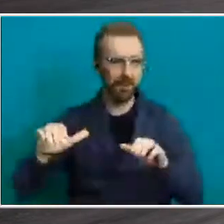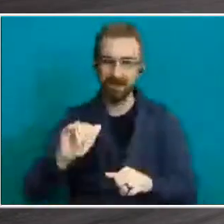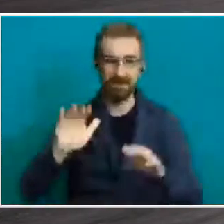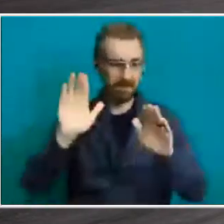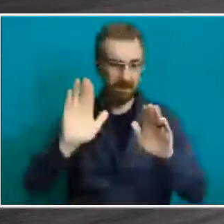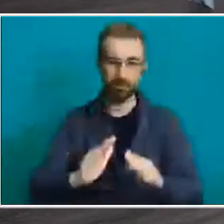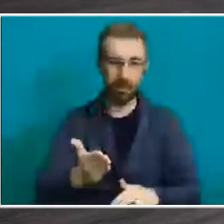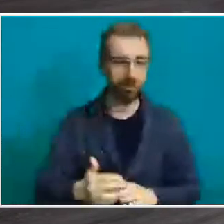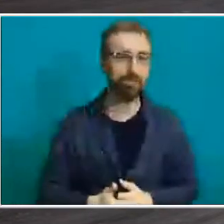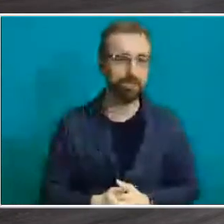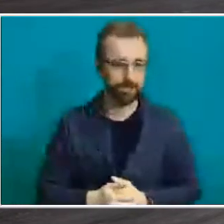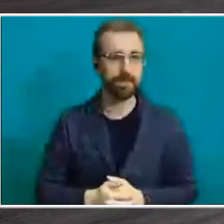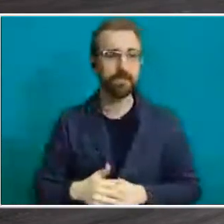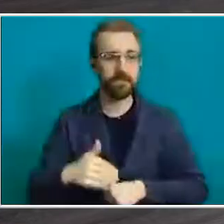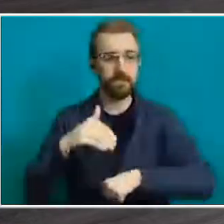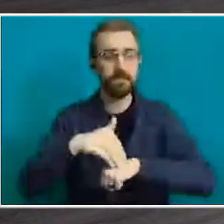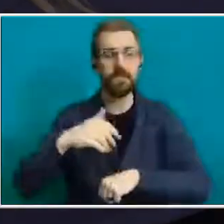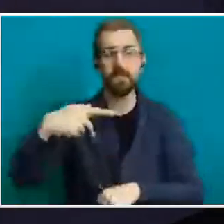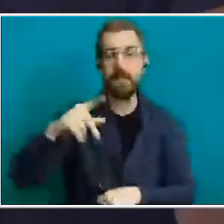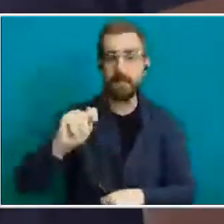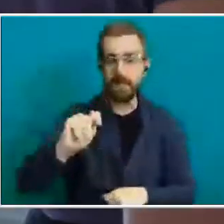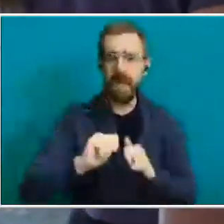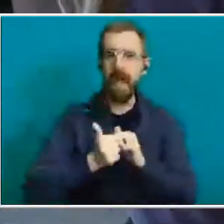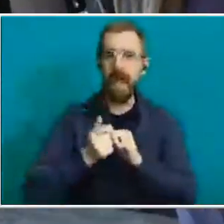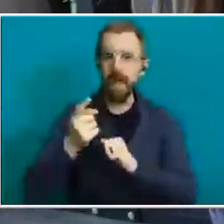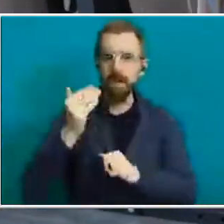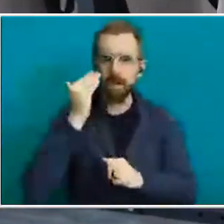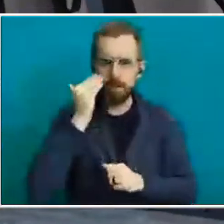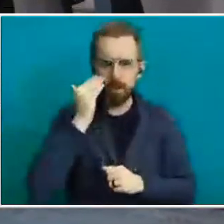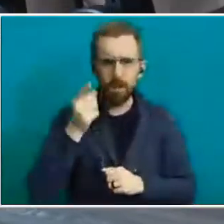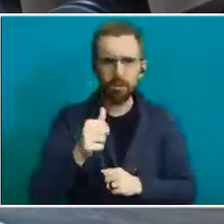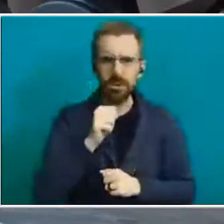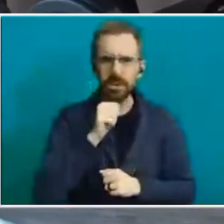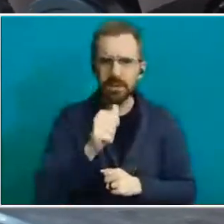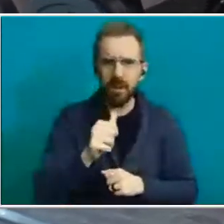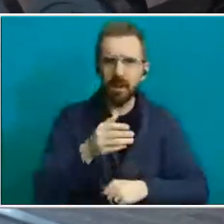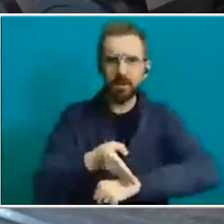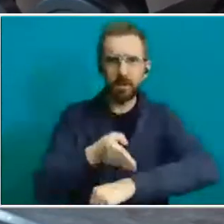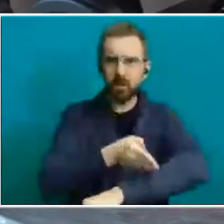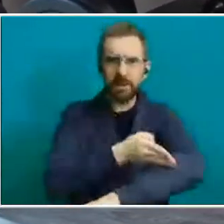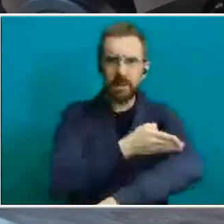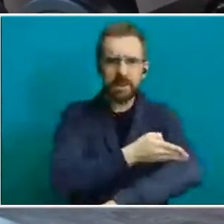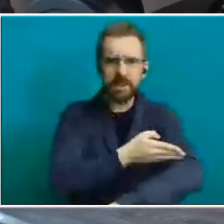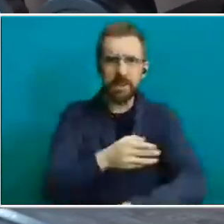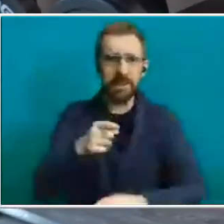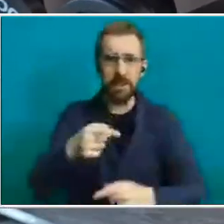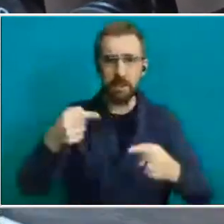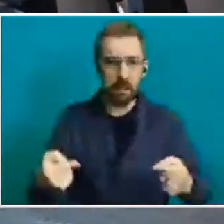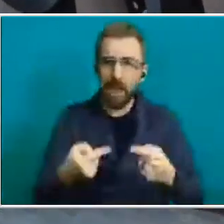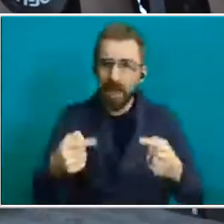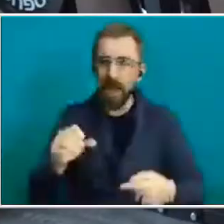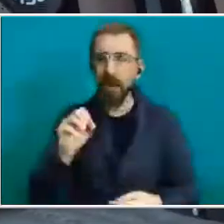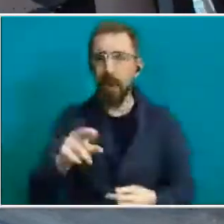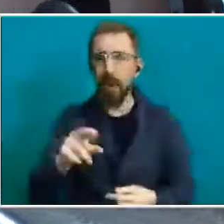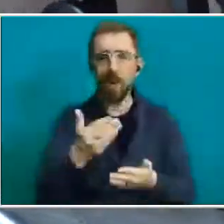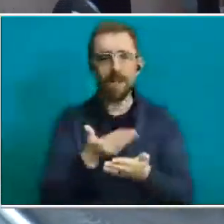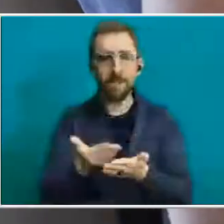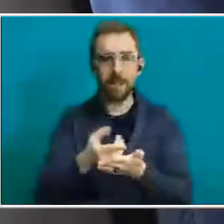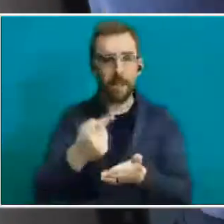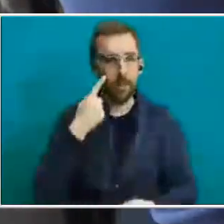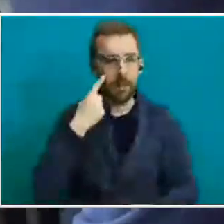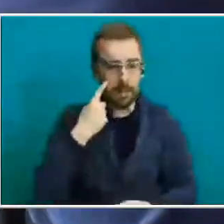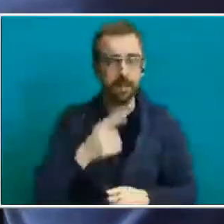physical therapist, how do you know that maybe she's not progressing? I mean, is it pain for her, or is it something you see? Well, for